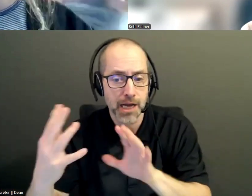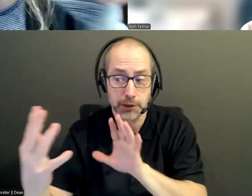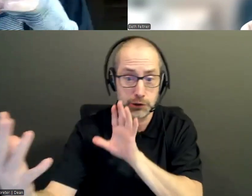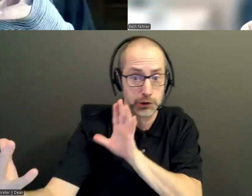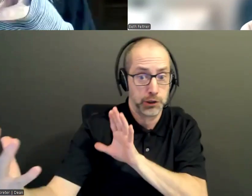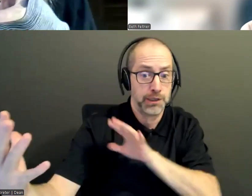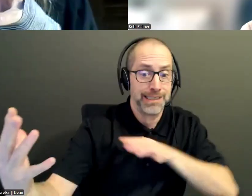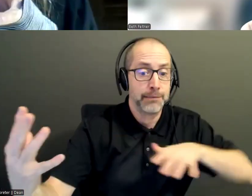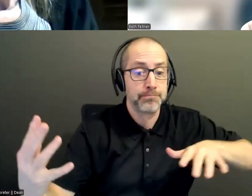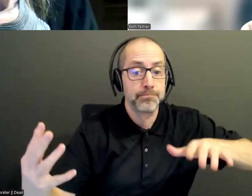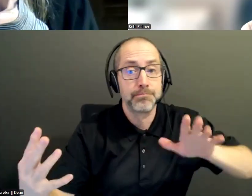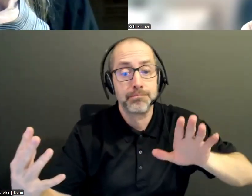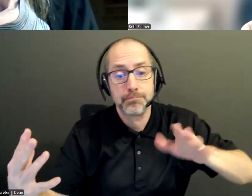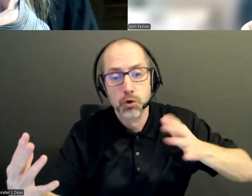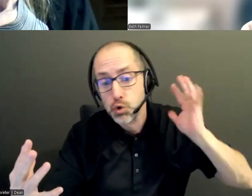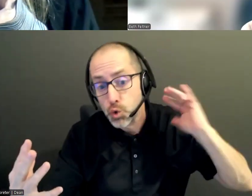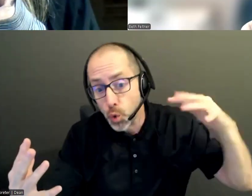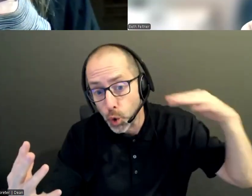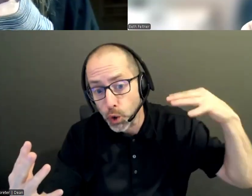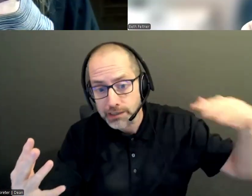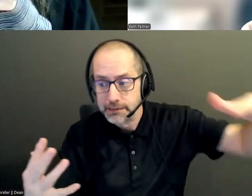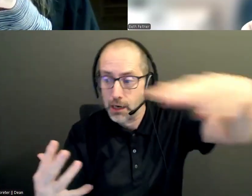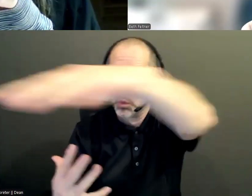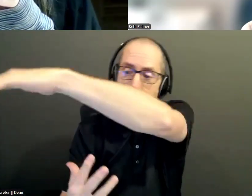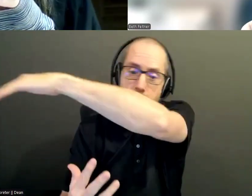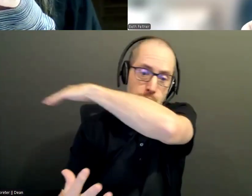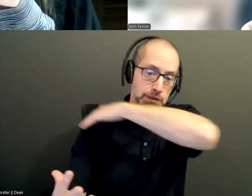4 sensors sort of work together